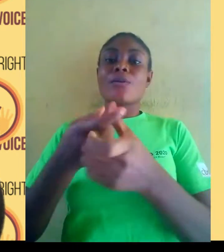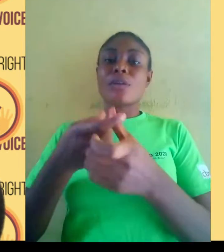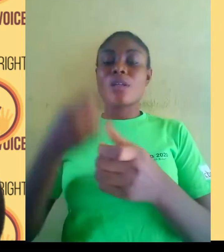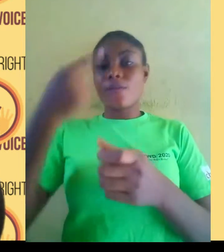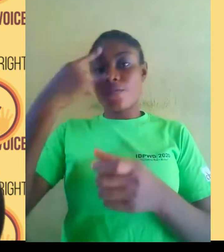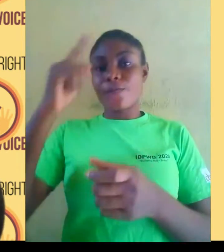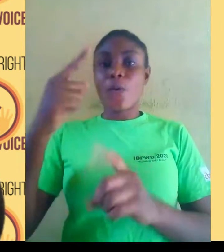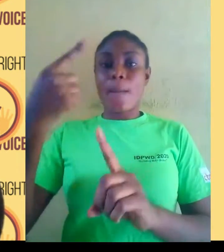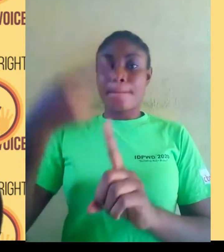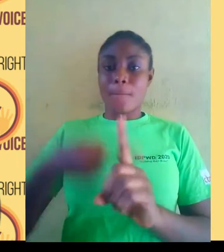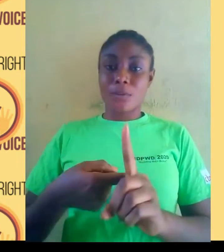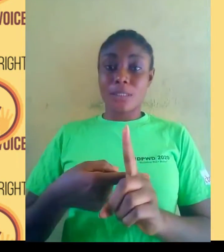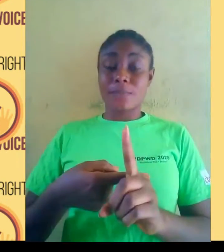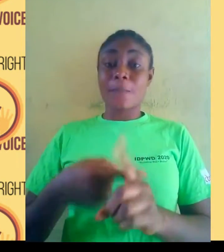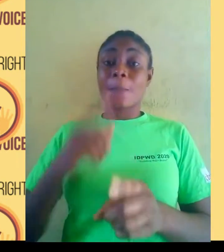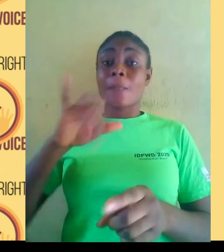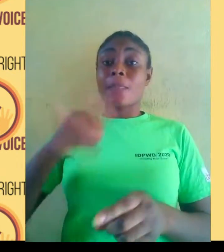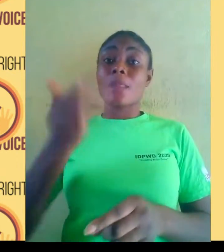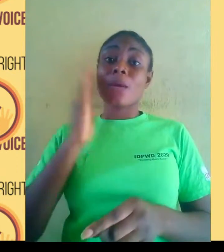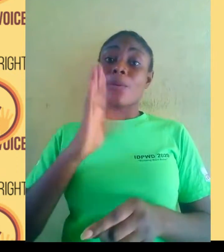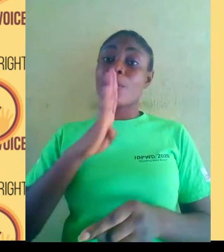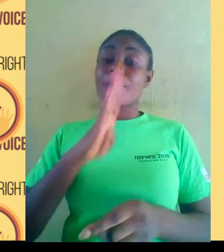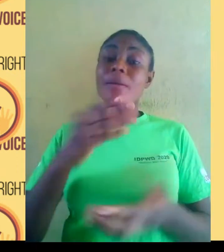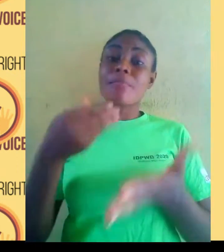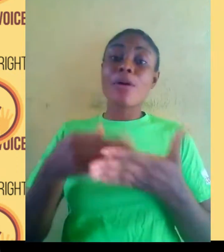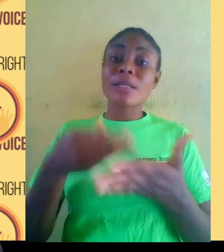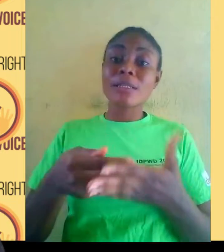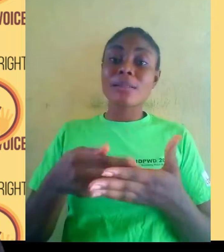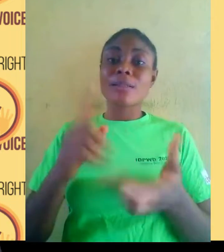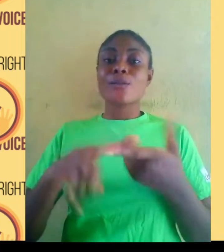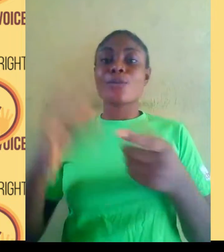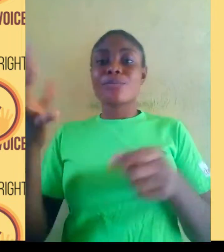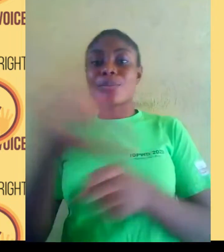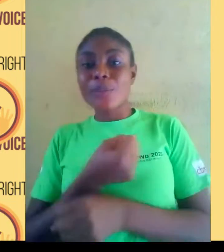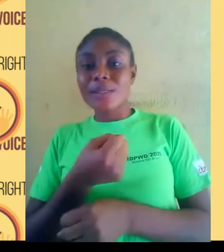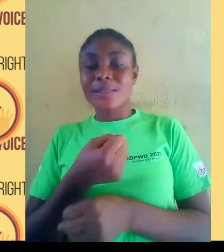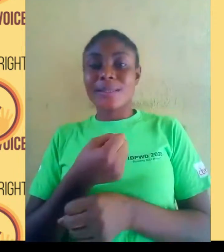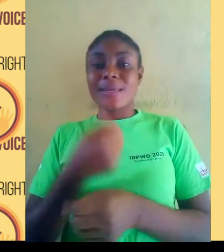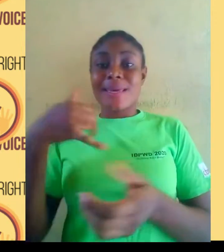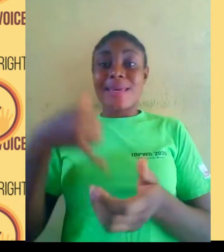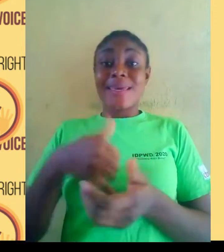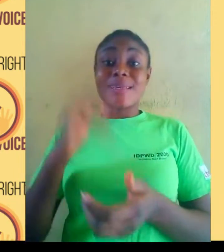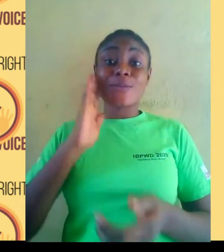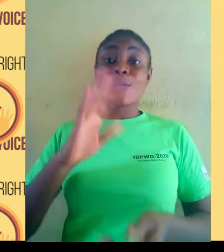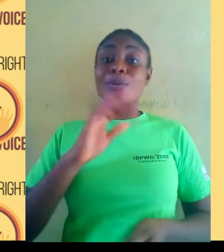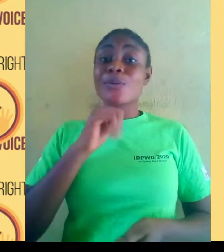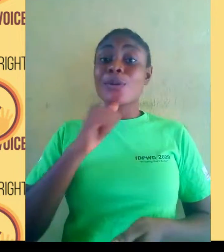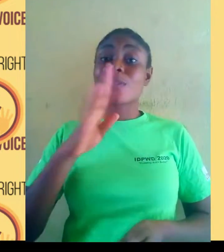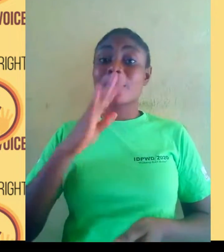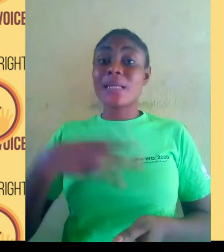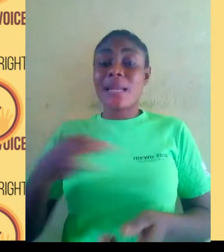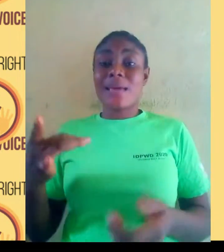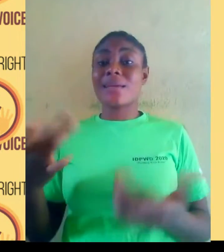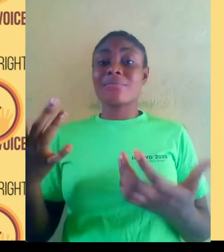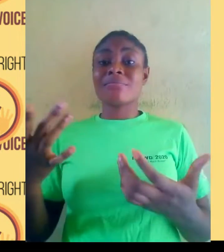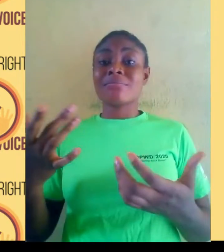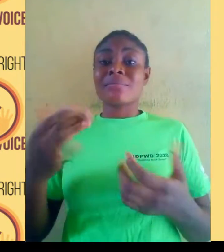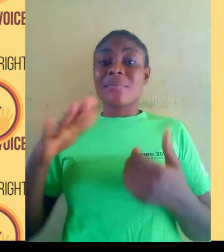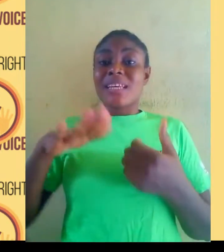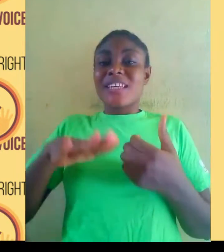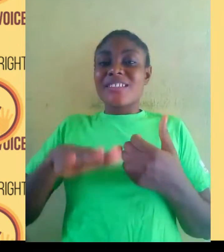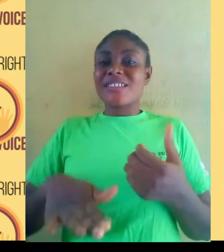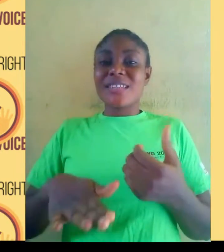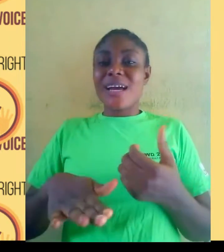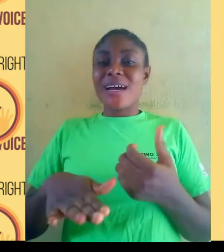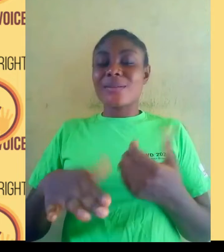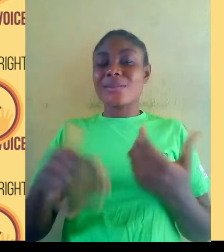month. And that quiz session, there's going to be cash prizes to win. So it is not going to be